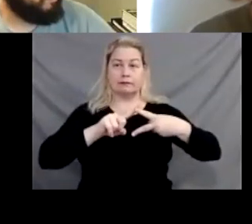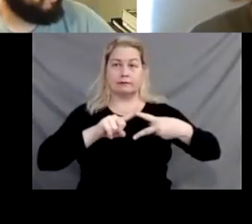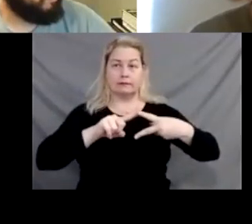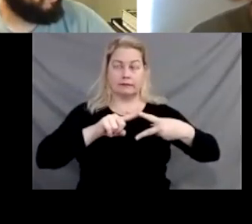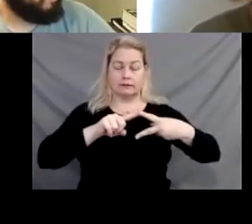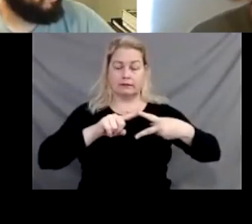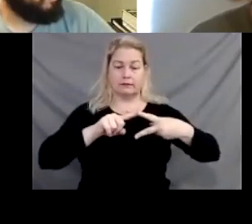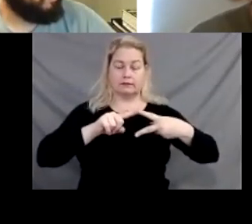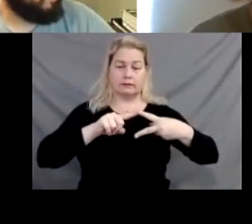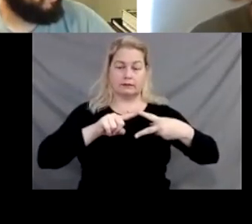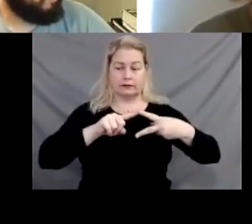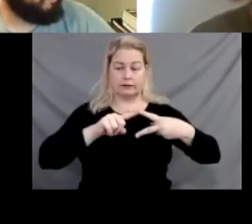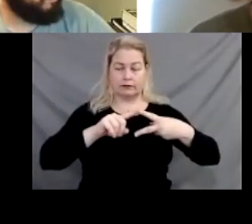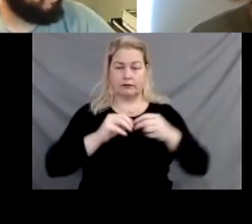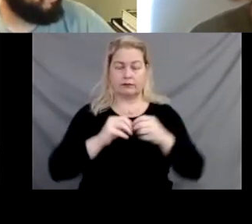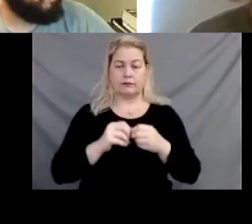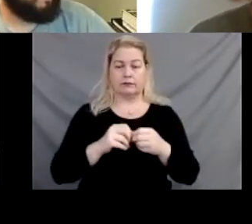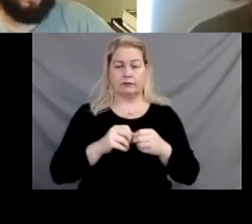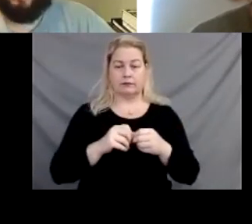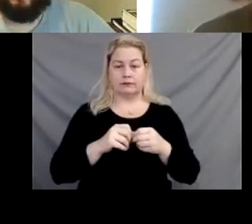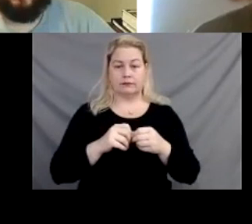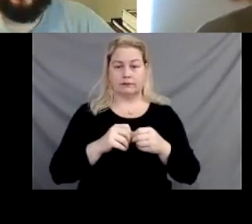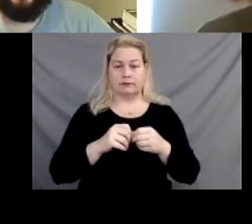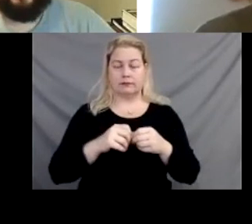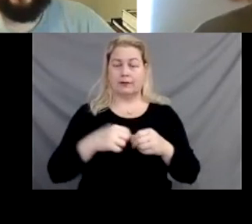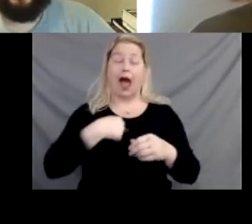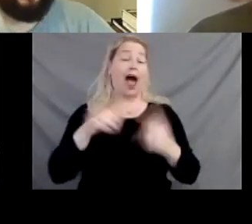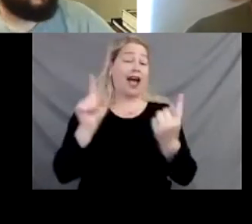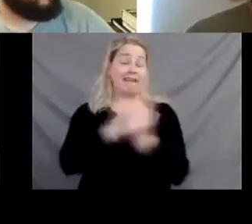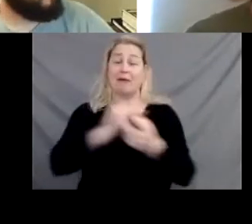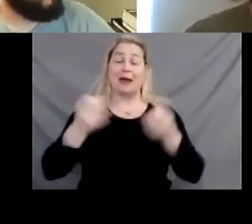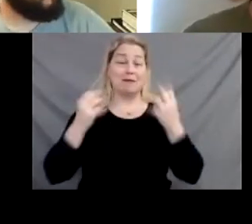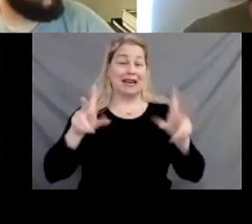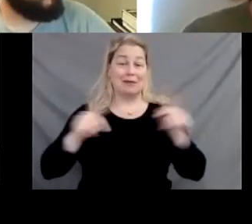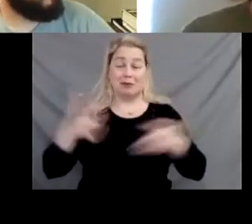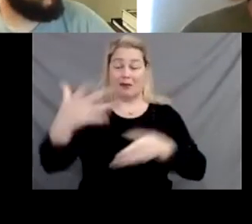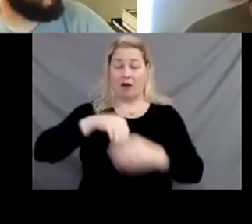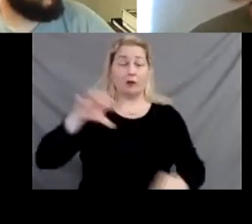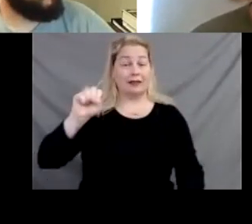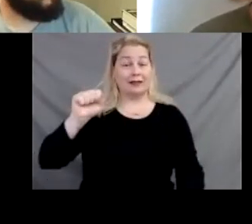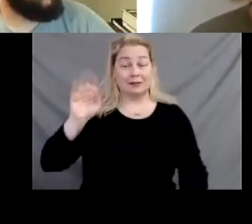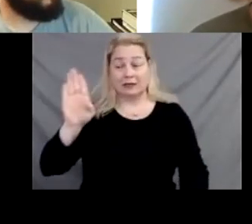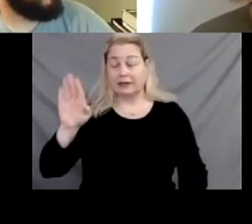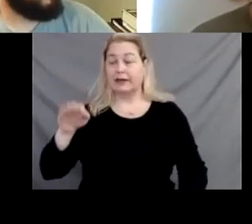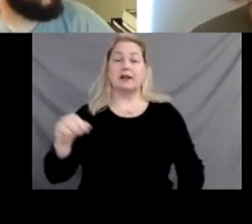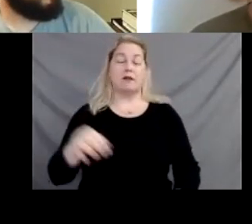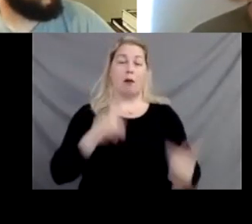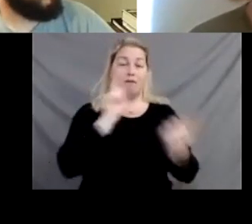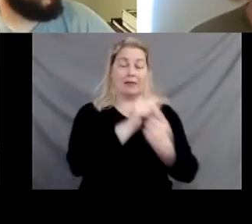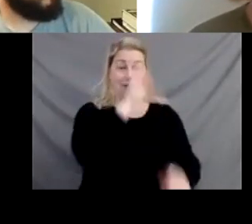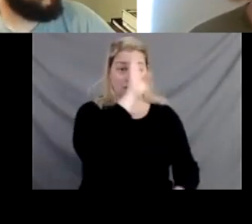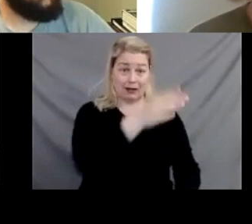came to this work. I've met many of the people on the SAB directly or in civic work over